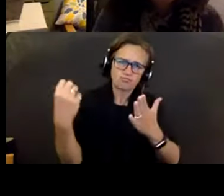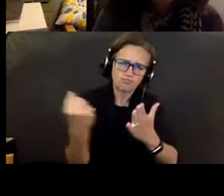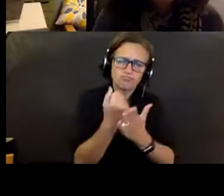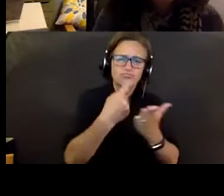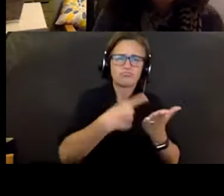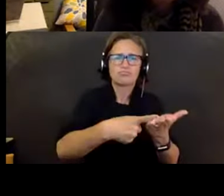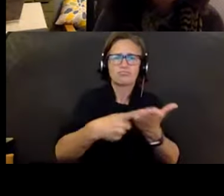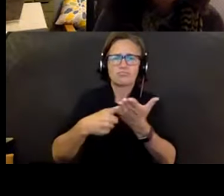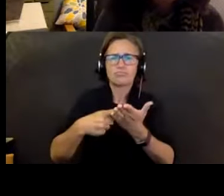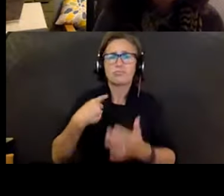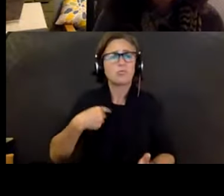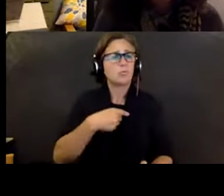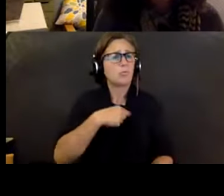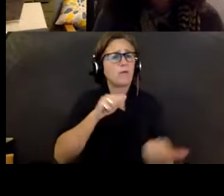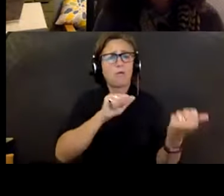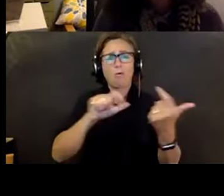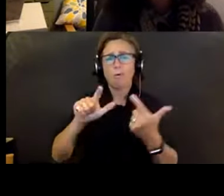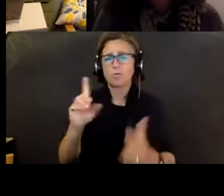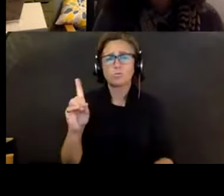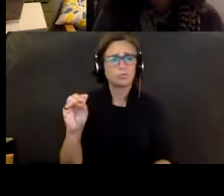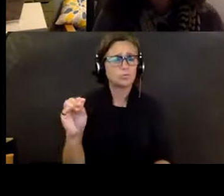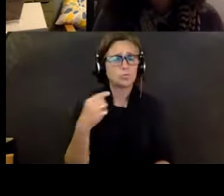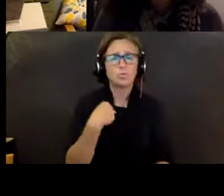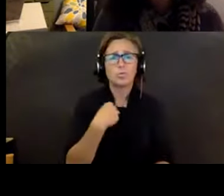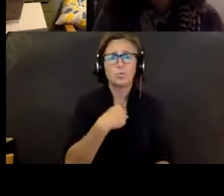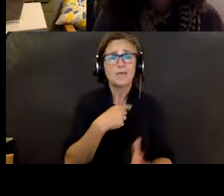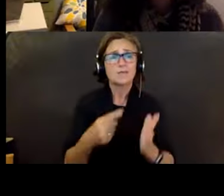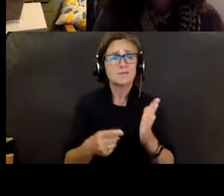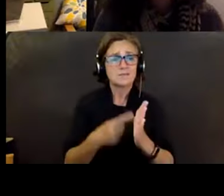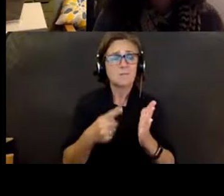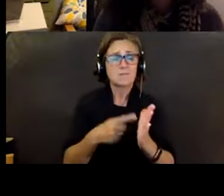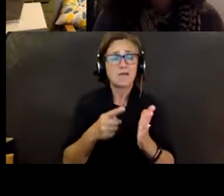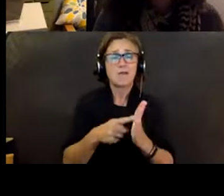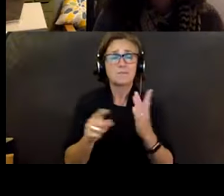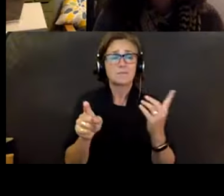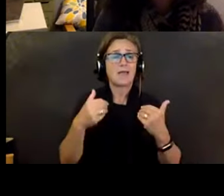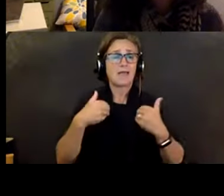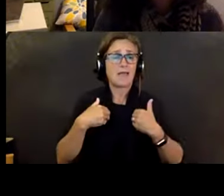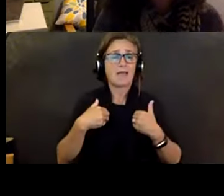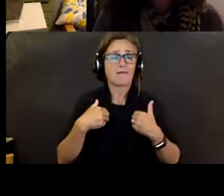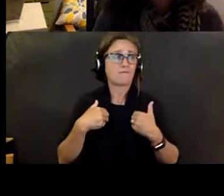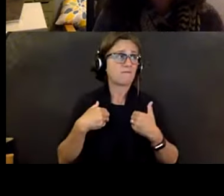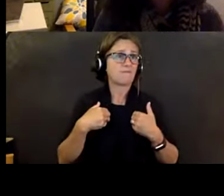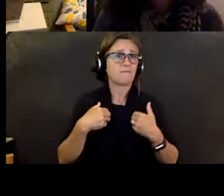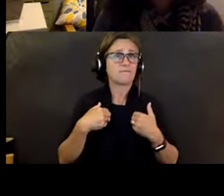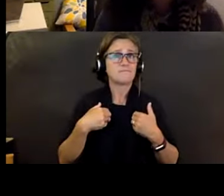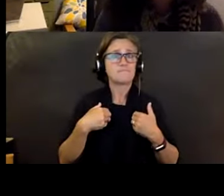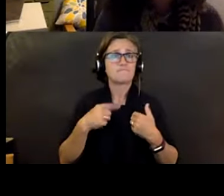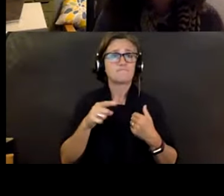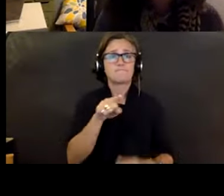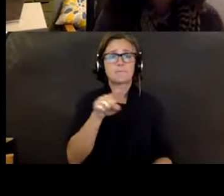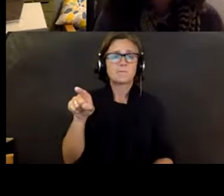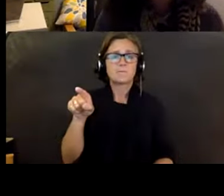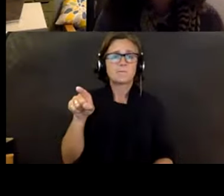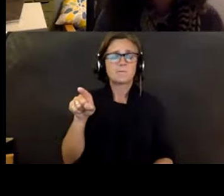we meet with resistance. about having honest conversations